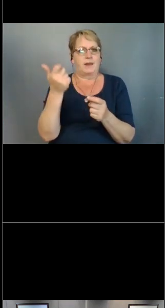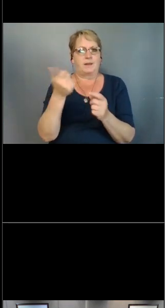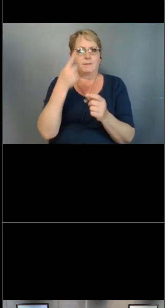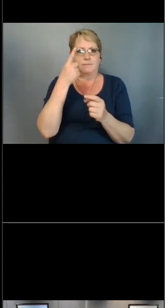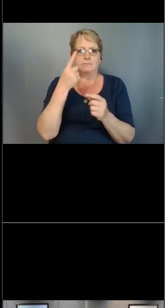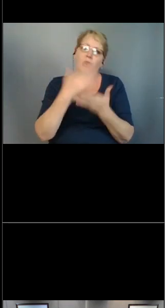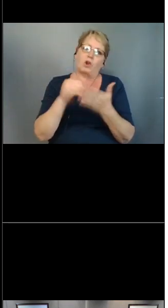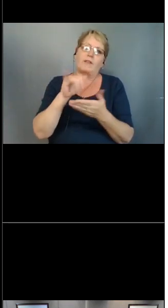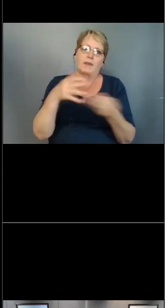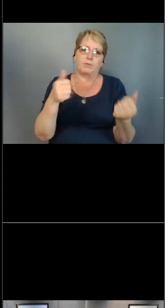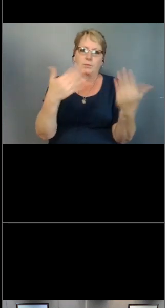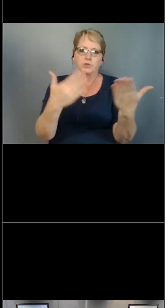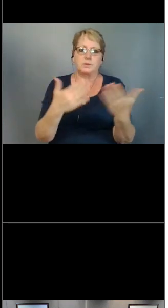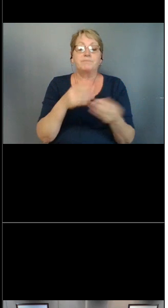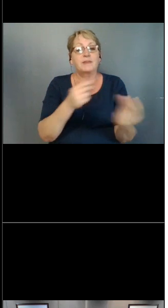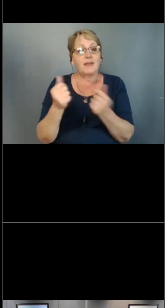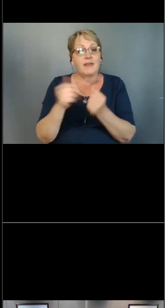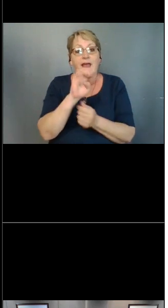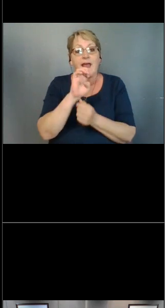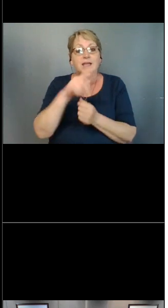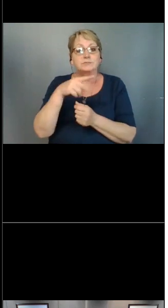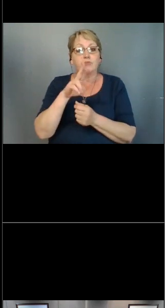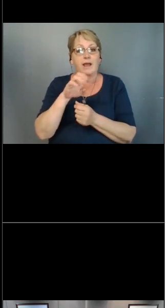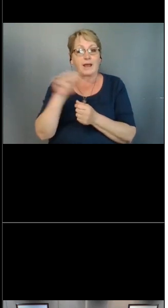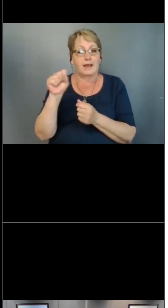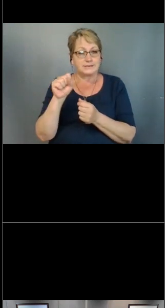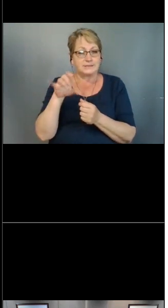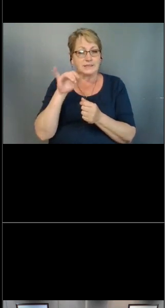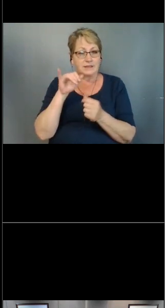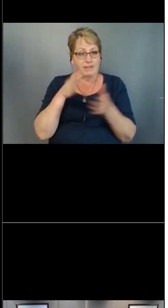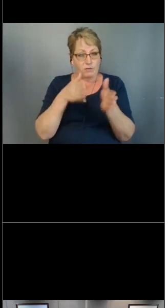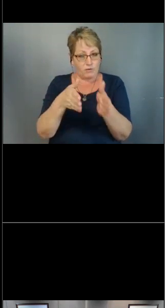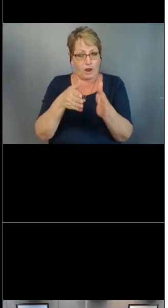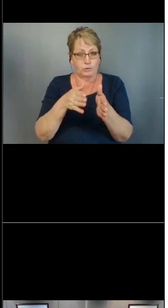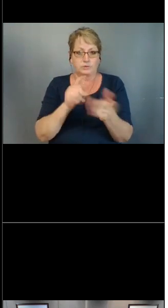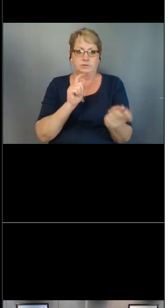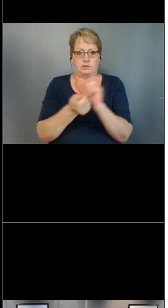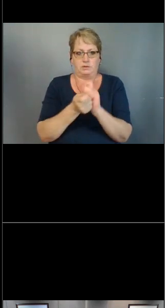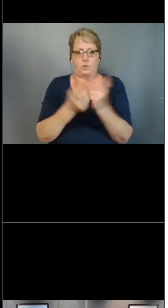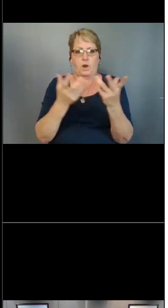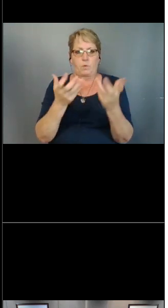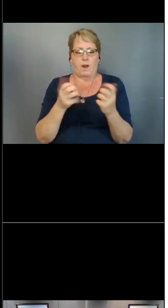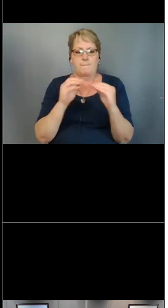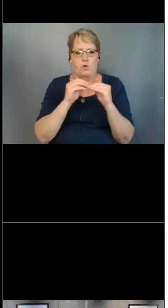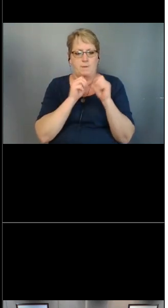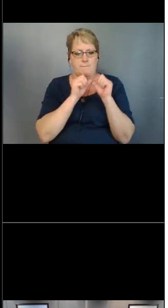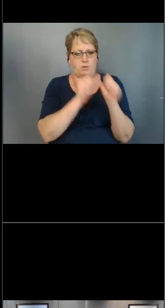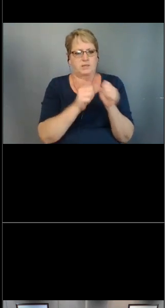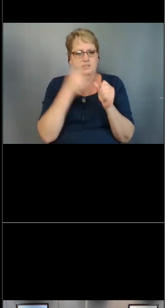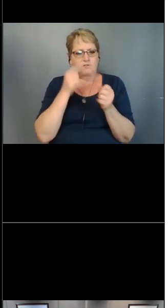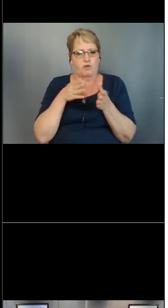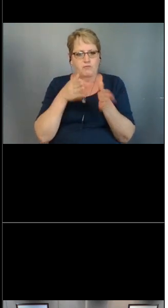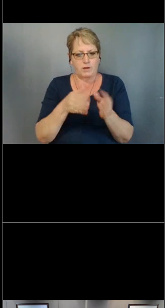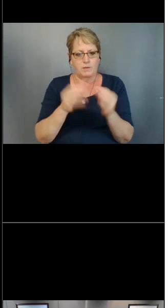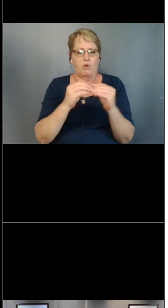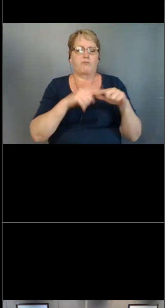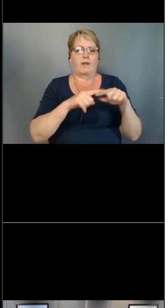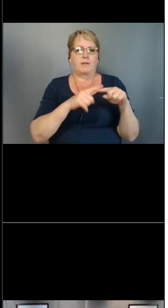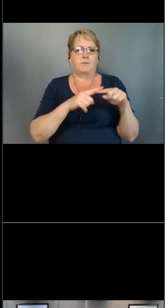The express network has also been substantially altered. Our goal with the express plan was to create more permanency of routing and greater reliability with the